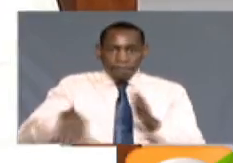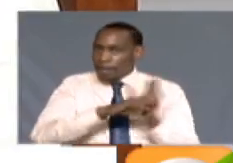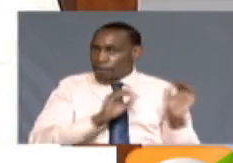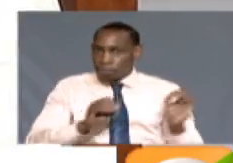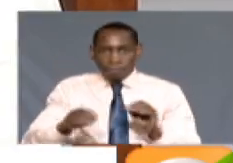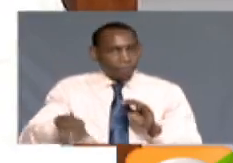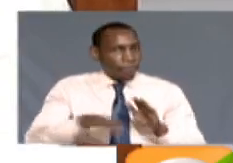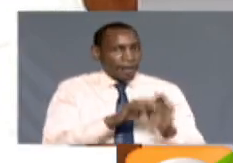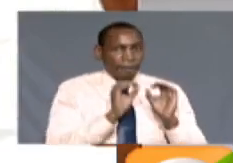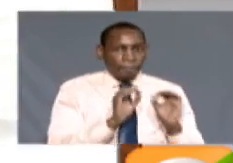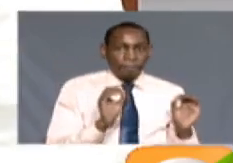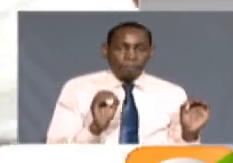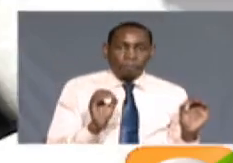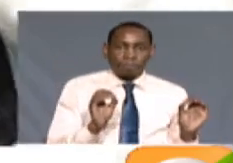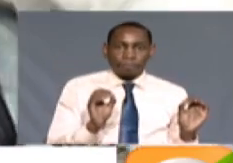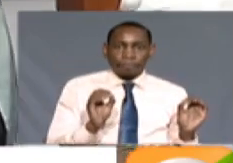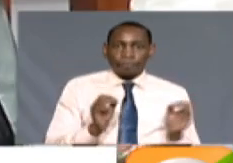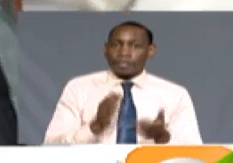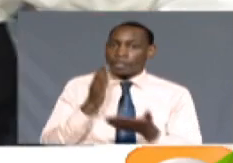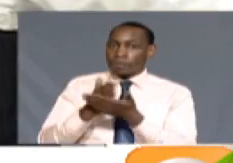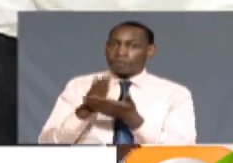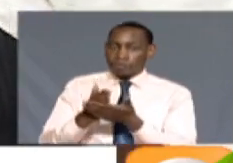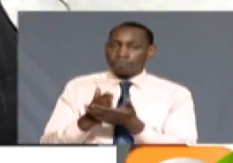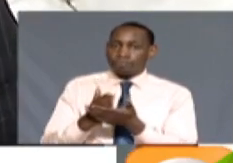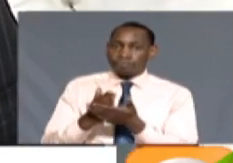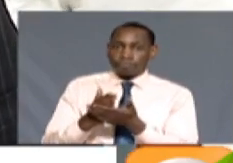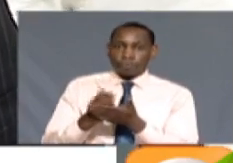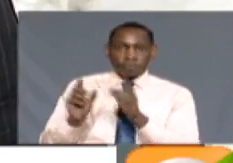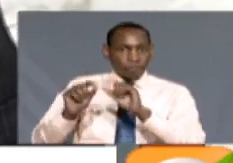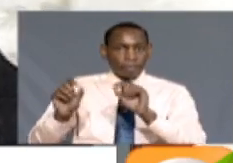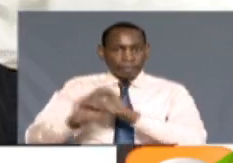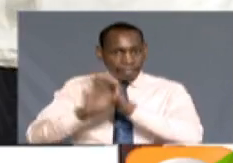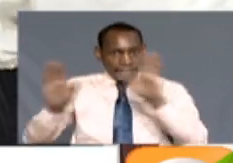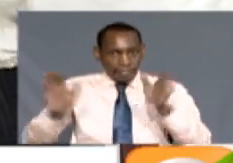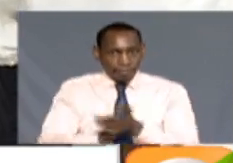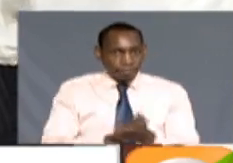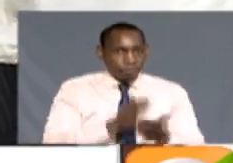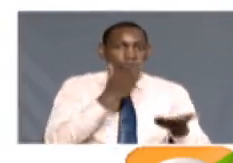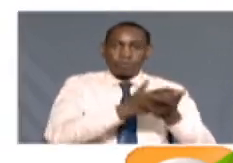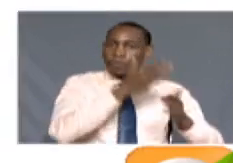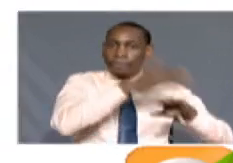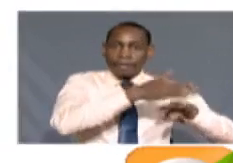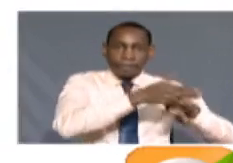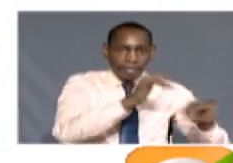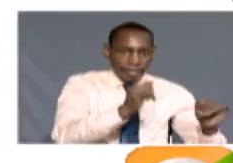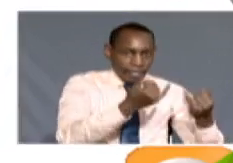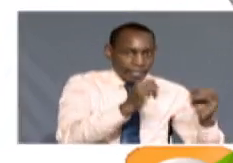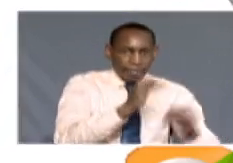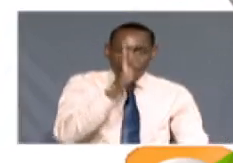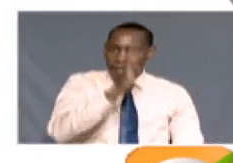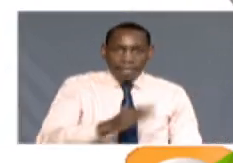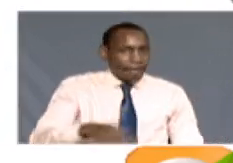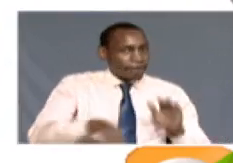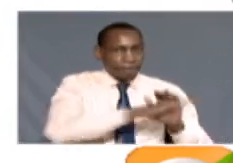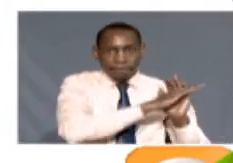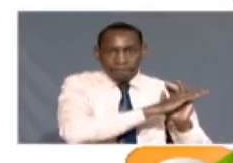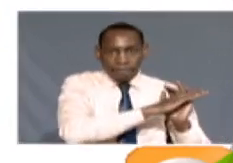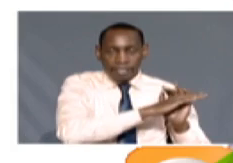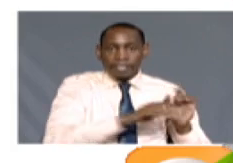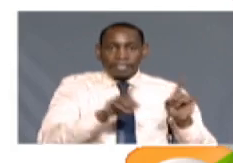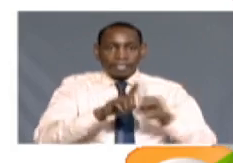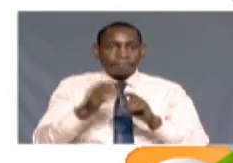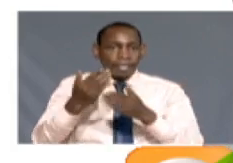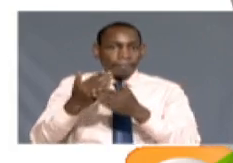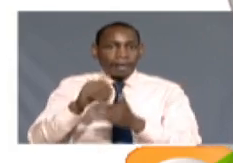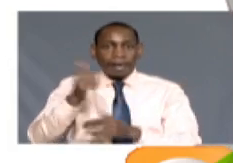fired. All right, I'm glad we've cleared that. Yeah, this is fake news. because I've never been fired. Yeah. Even where I